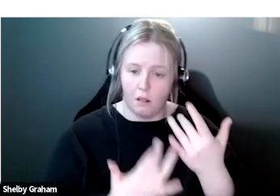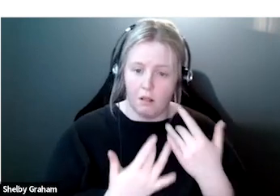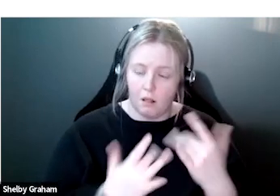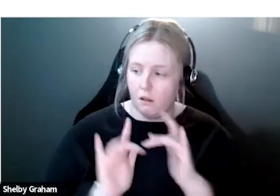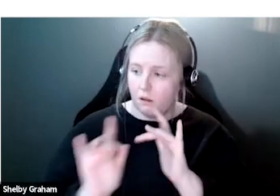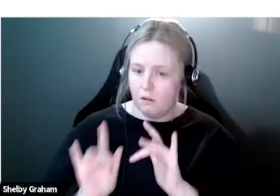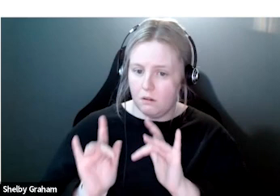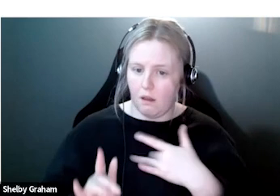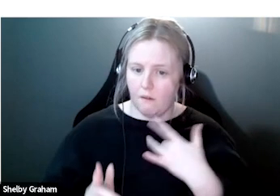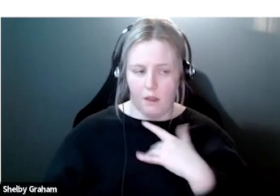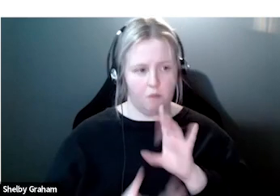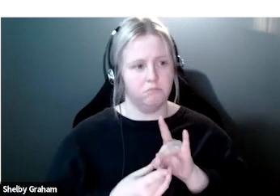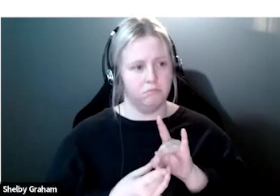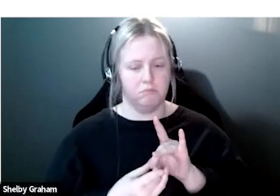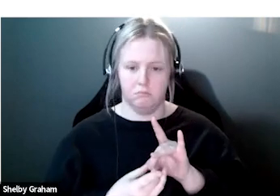belonging,